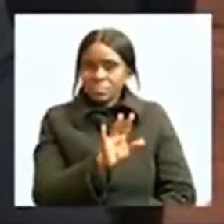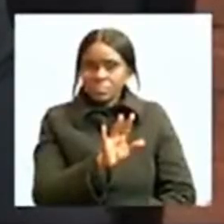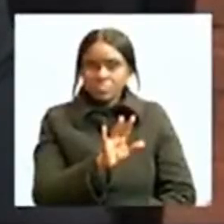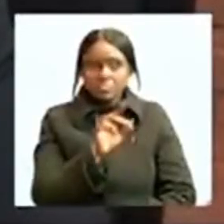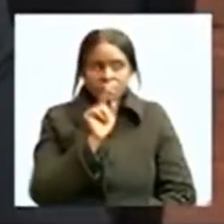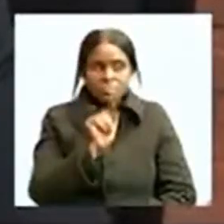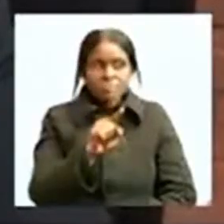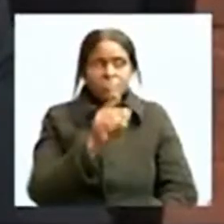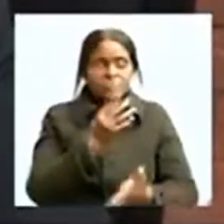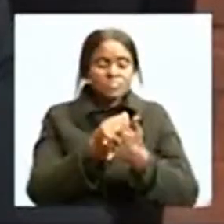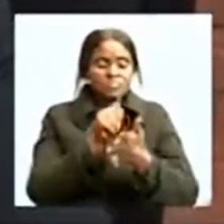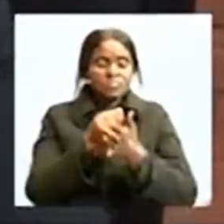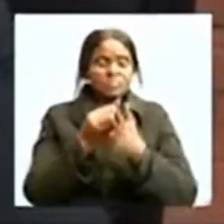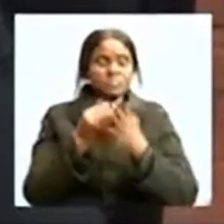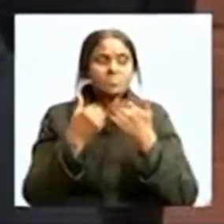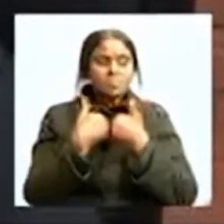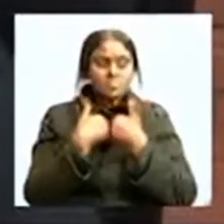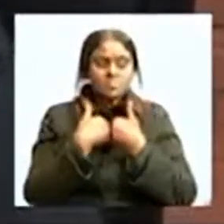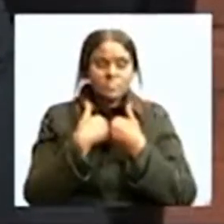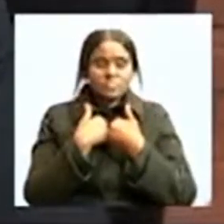these monies have got,